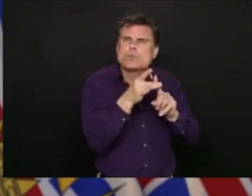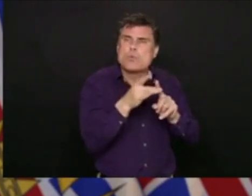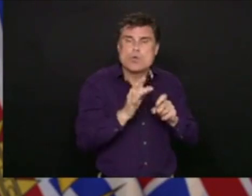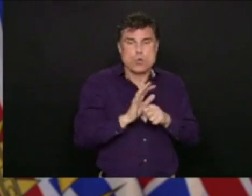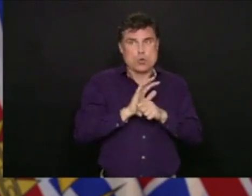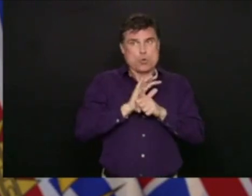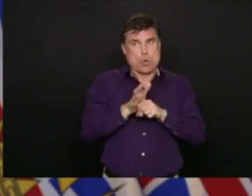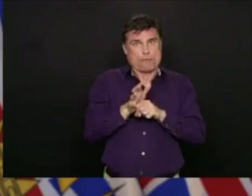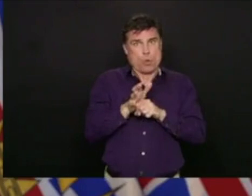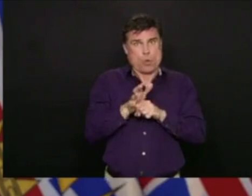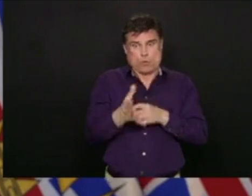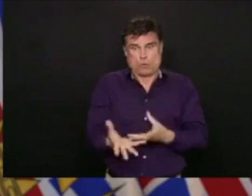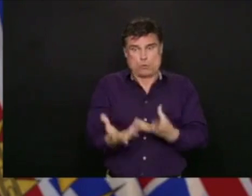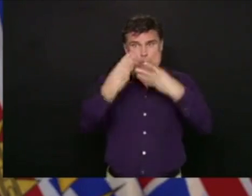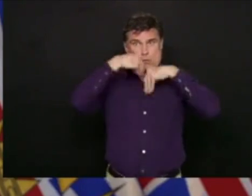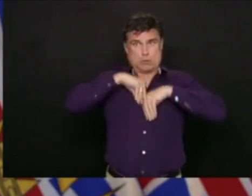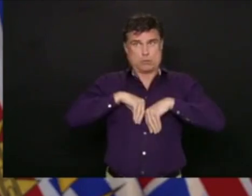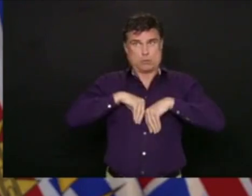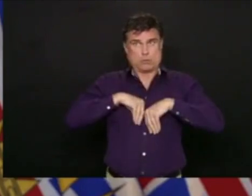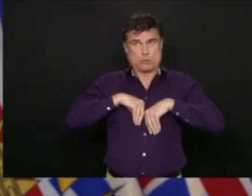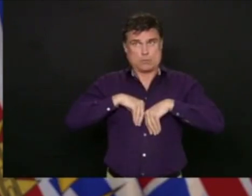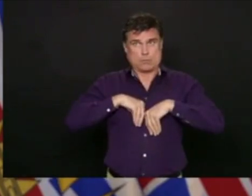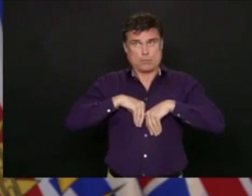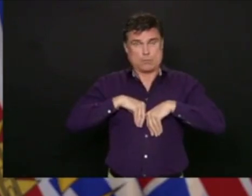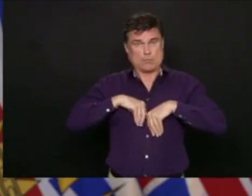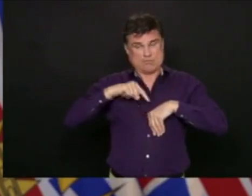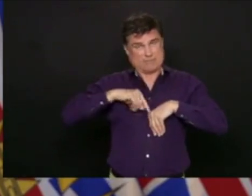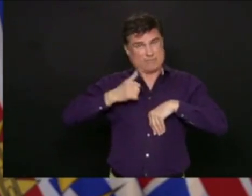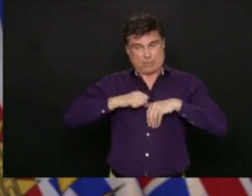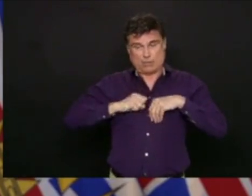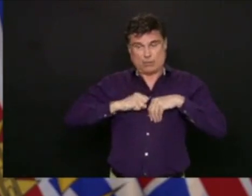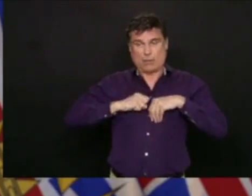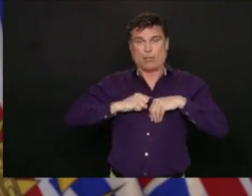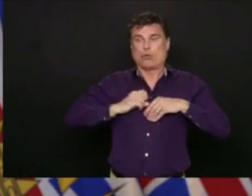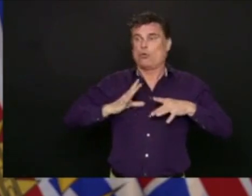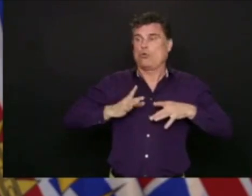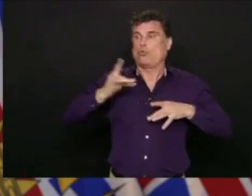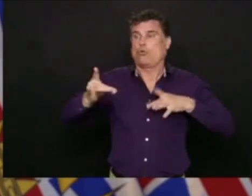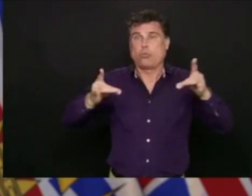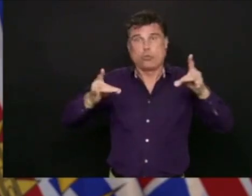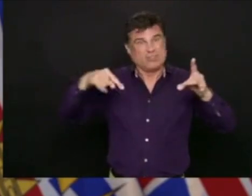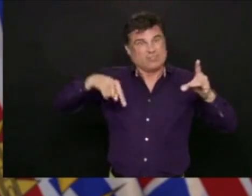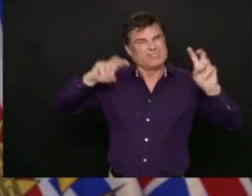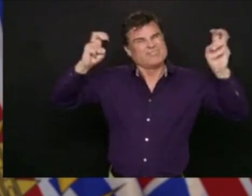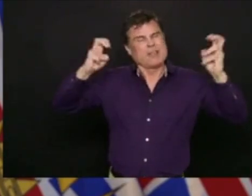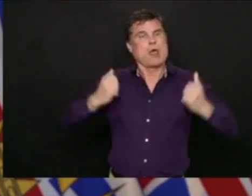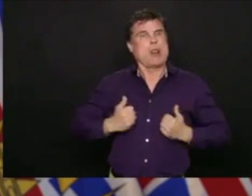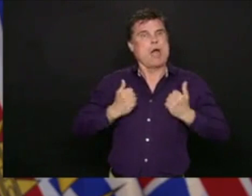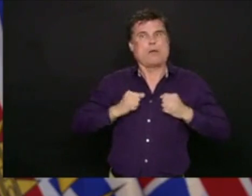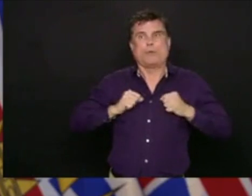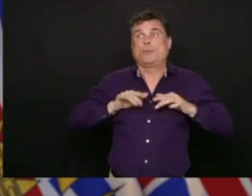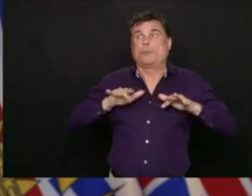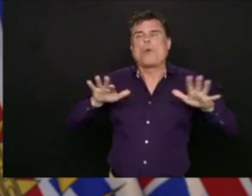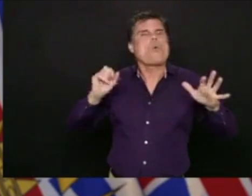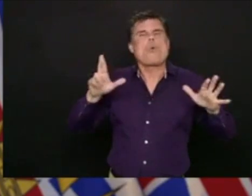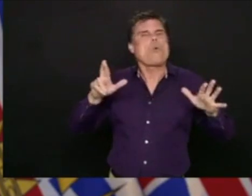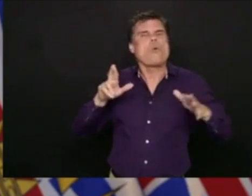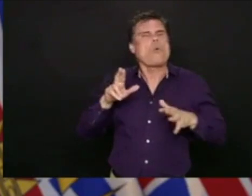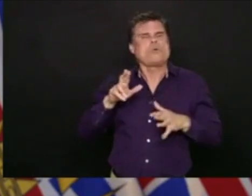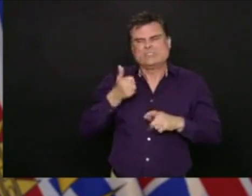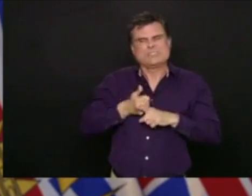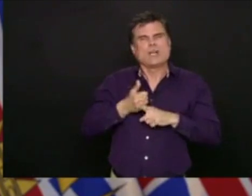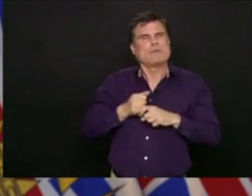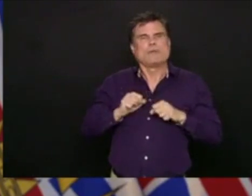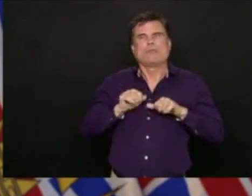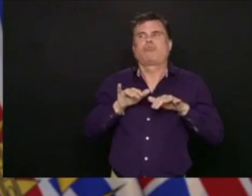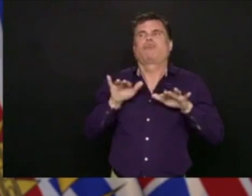viruses, particularly other coronaviruses, once you've been infected with one, you do tend to have immunity at least for a period of time